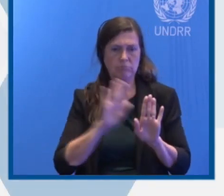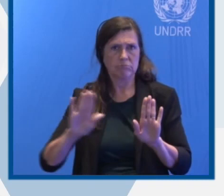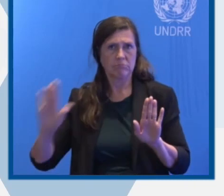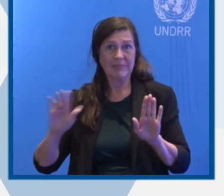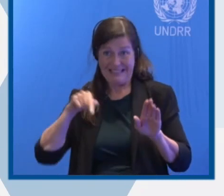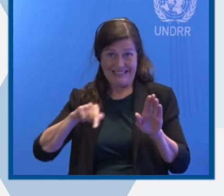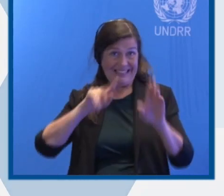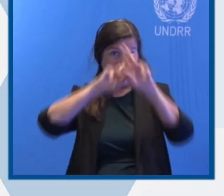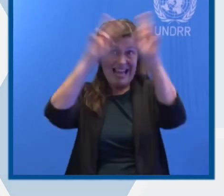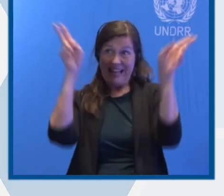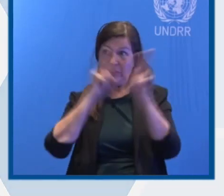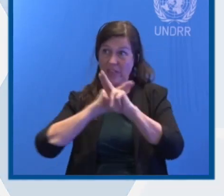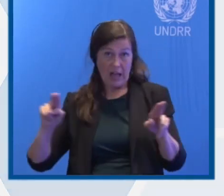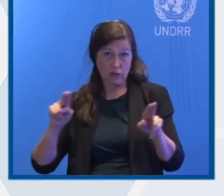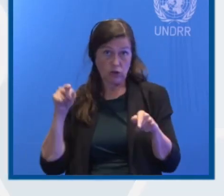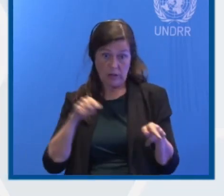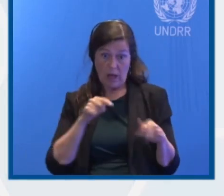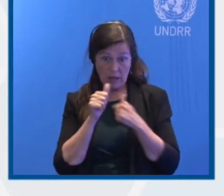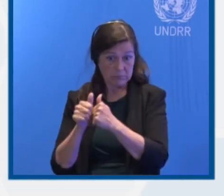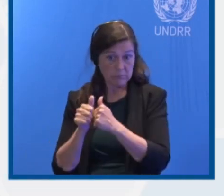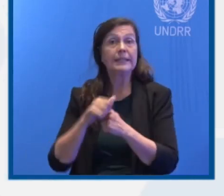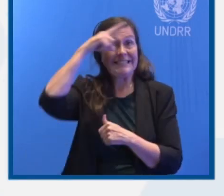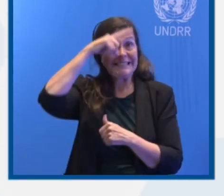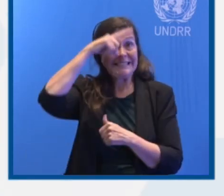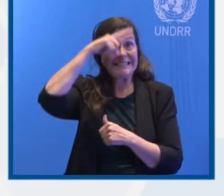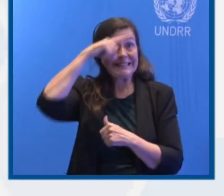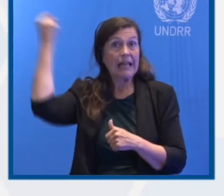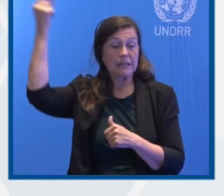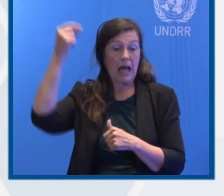considered while formulating this act? Thank you.